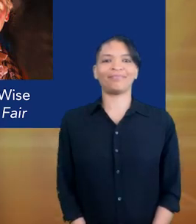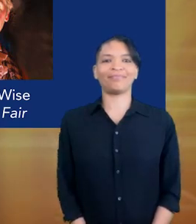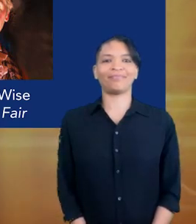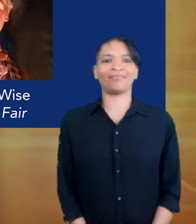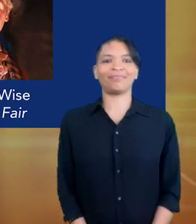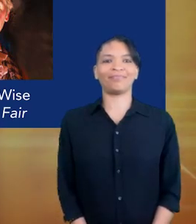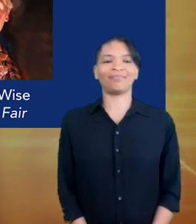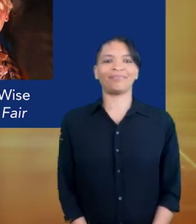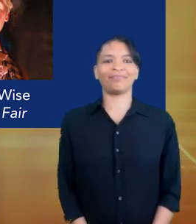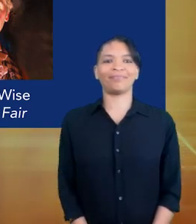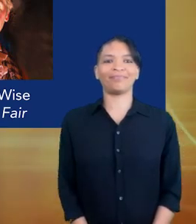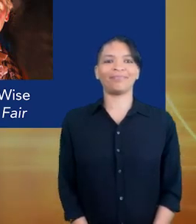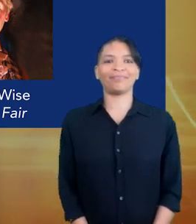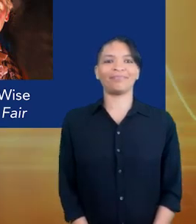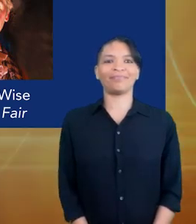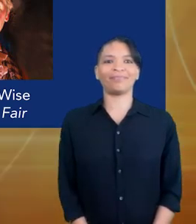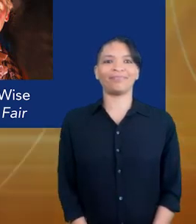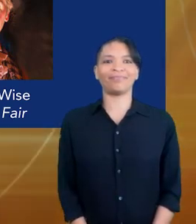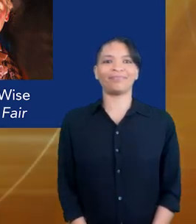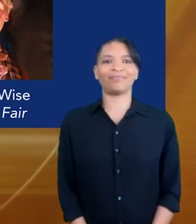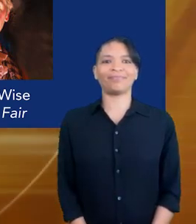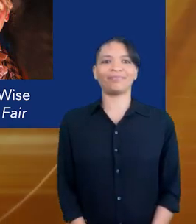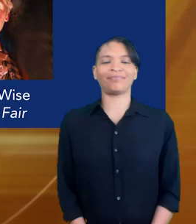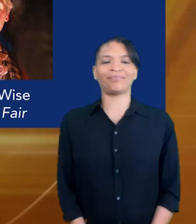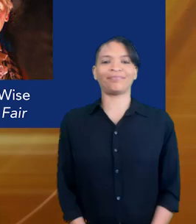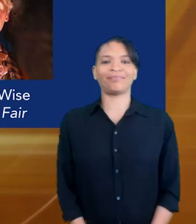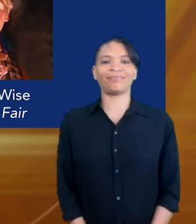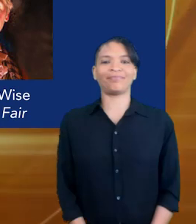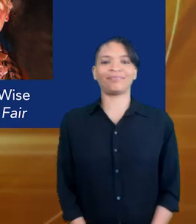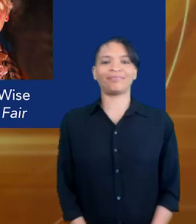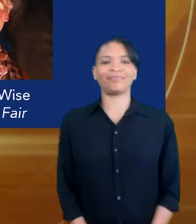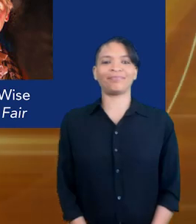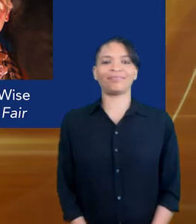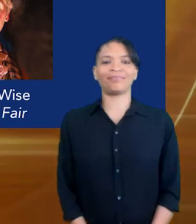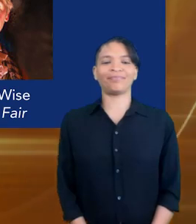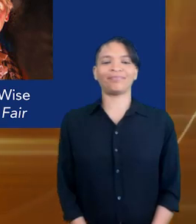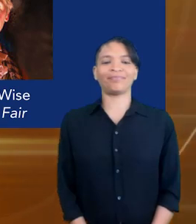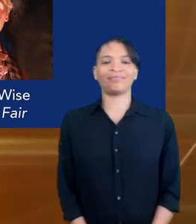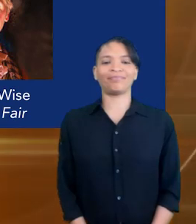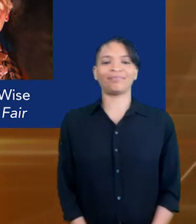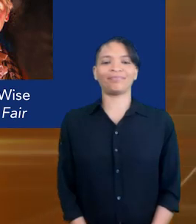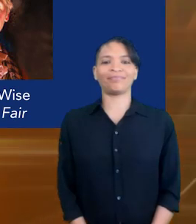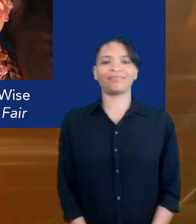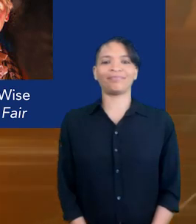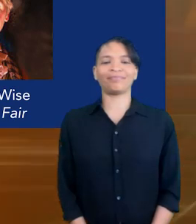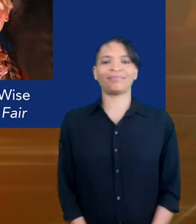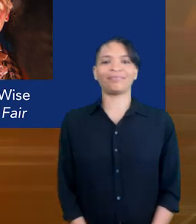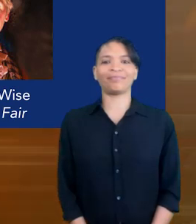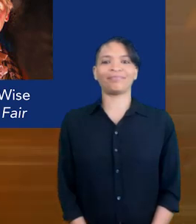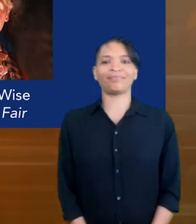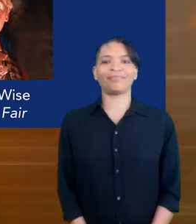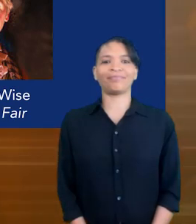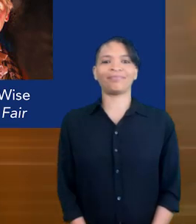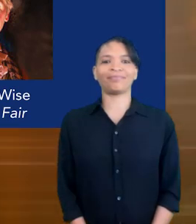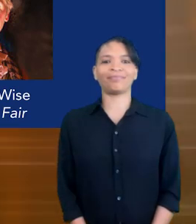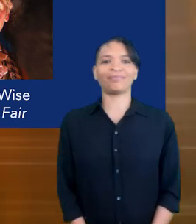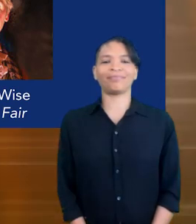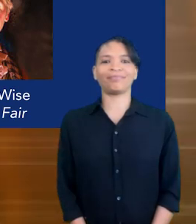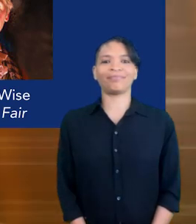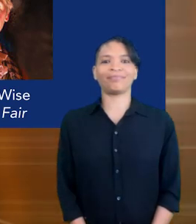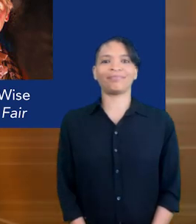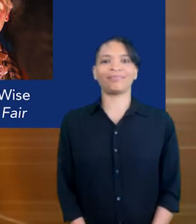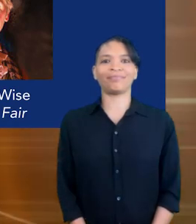McDonald, The Children, Speakeasy Stage Company; Deborah Wise, Vanity Fair,